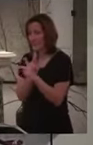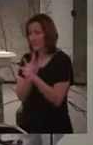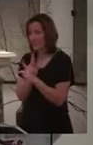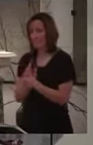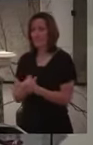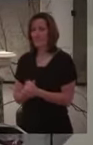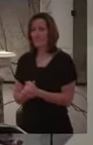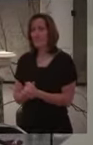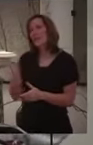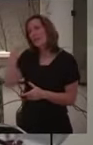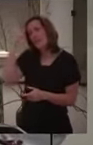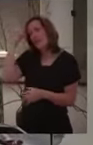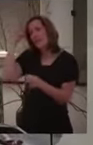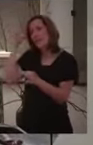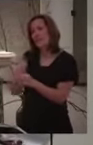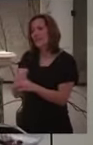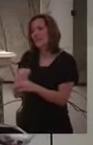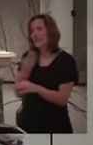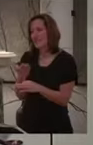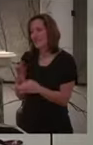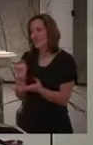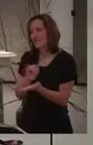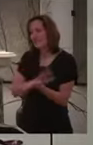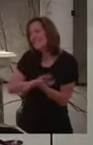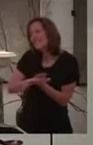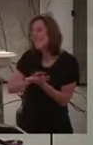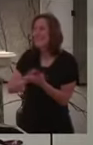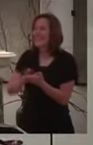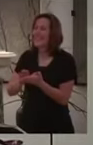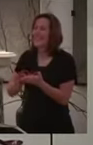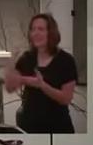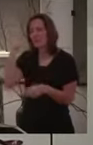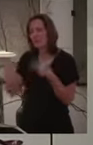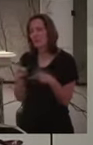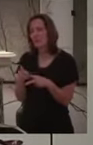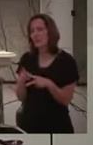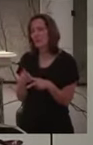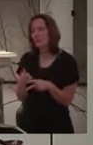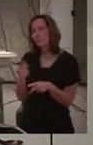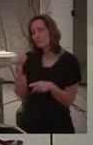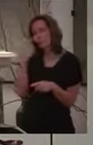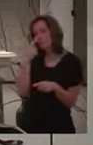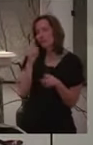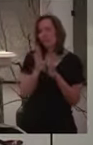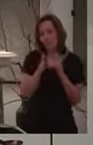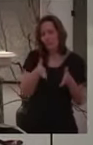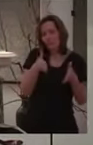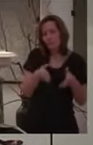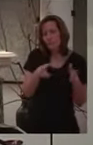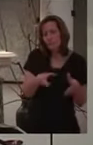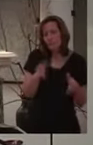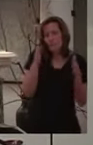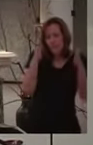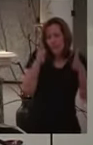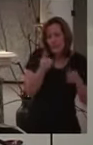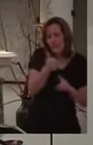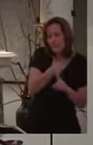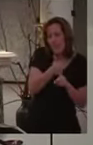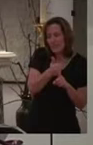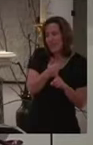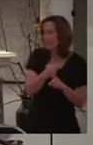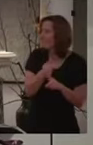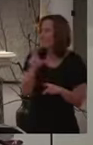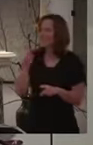If you happen to think that faith is the stuff of nice, reserved people who quietly mind their own business, take another look.